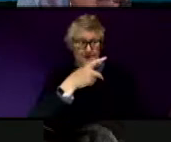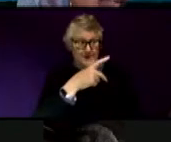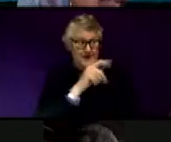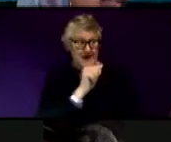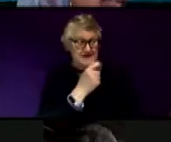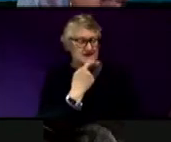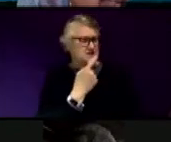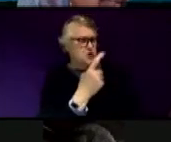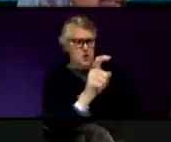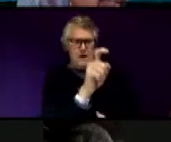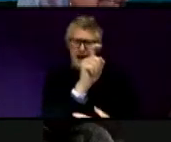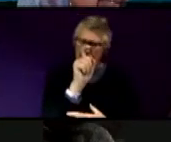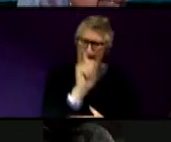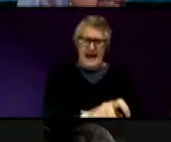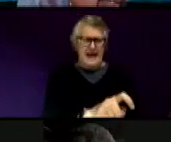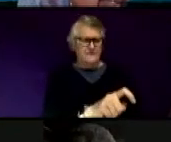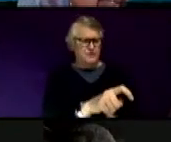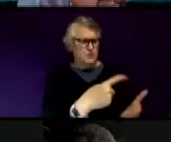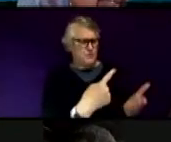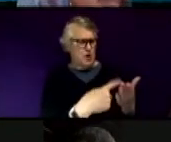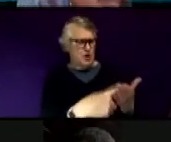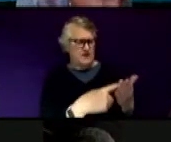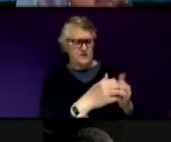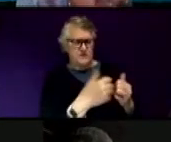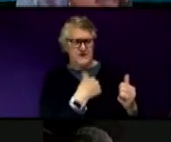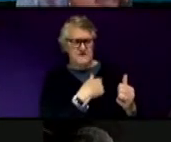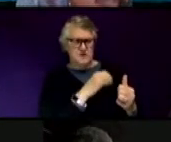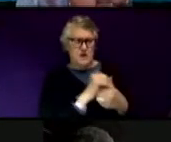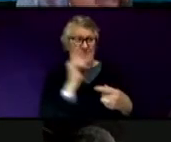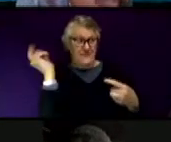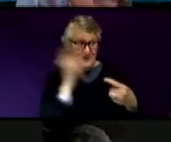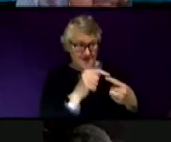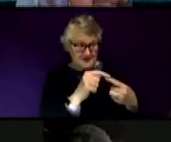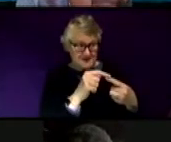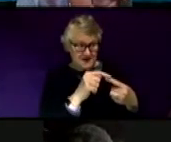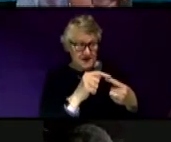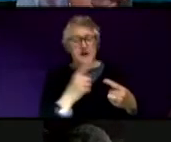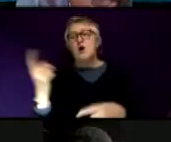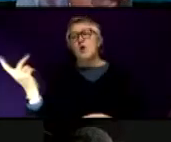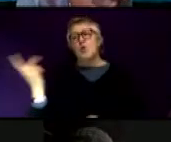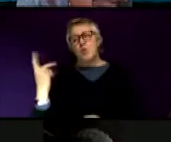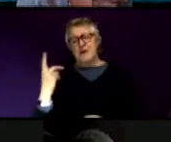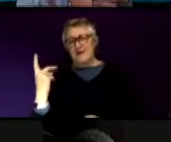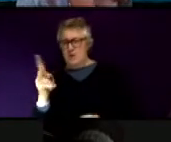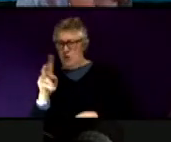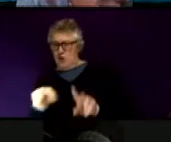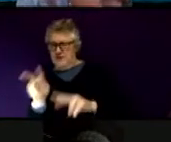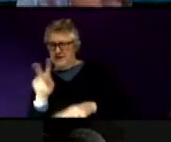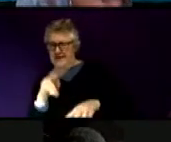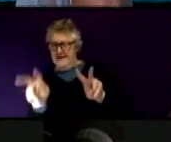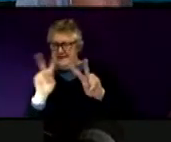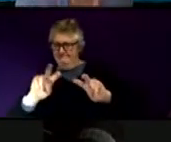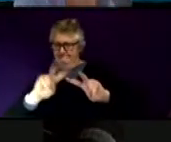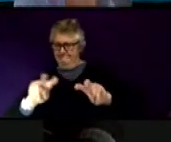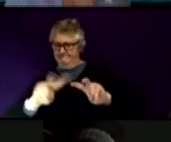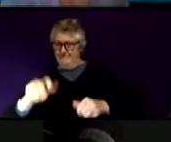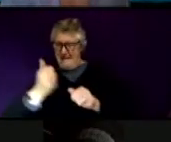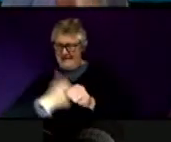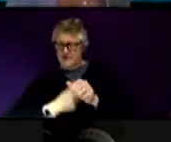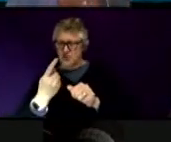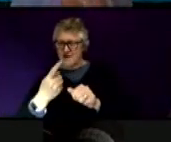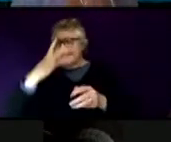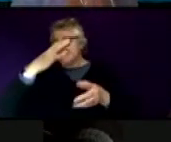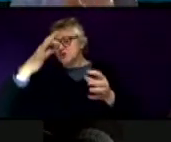this issue, we will look at each one and determine whether or not that's a mandatory subject of bargaining.